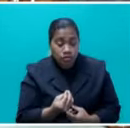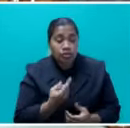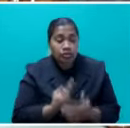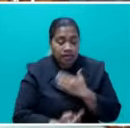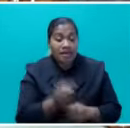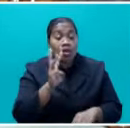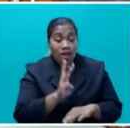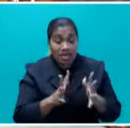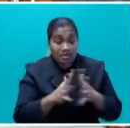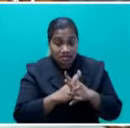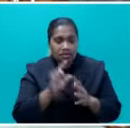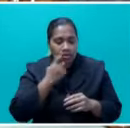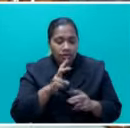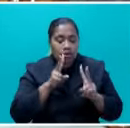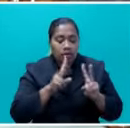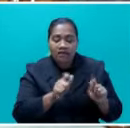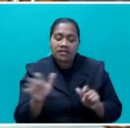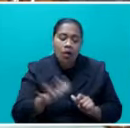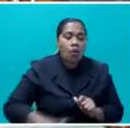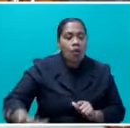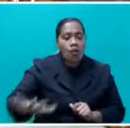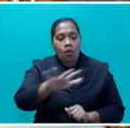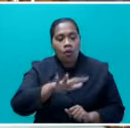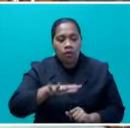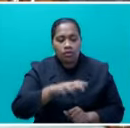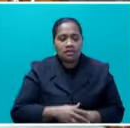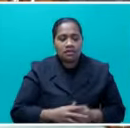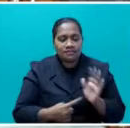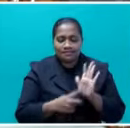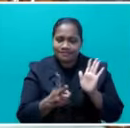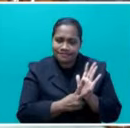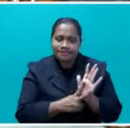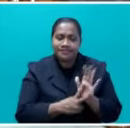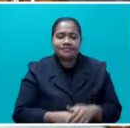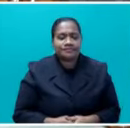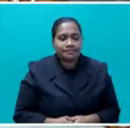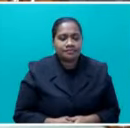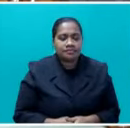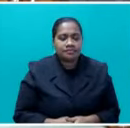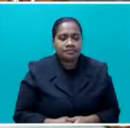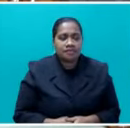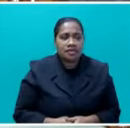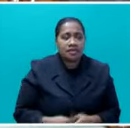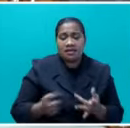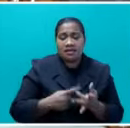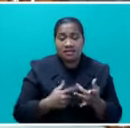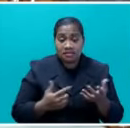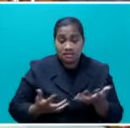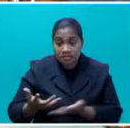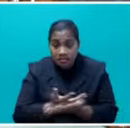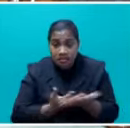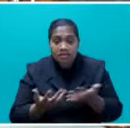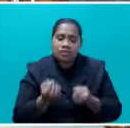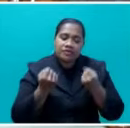all broadcasting transmission, television and FM services. Another advantage of such a consolidation, Mr. Speaker, sir, will provide economies